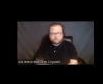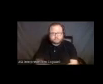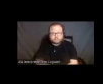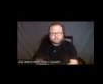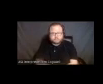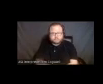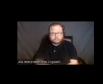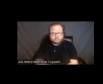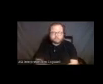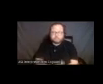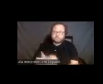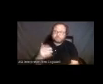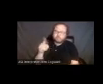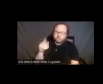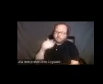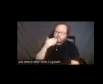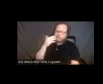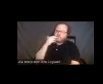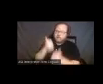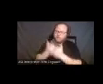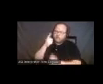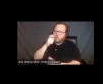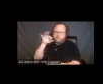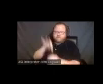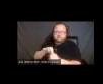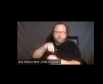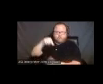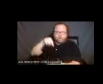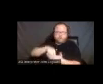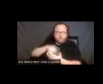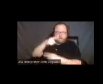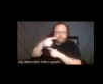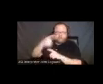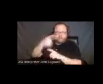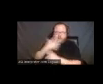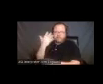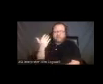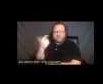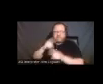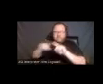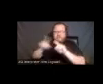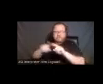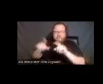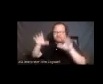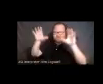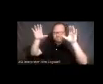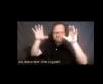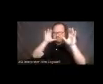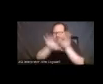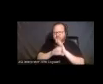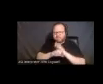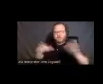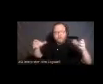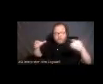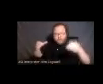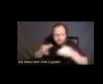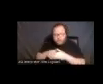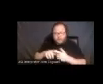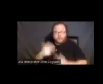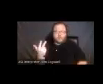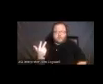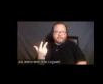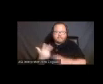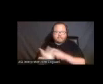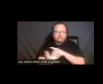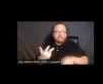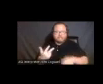So yeah, thank you to everybody who voted this month on the 15 different logos. We narrowed it down to these 3, and I